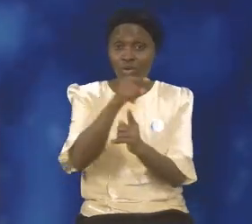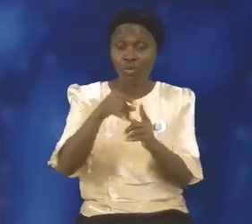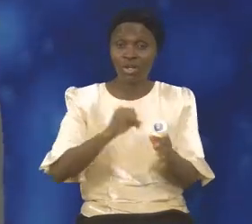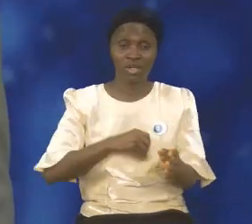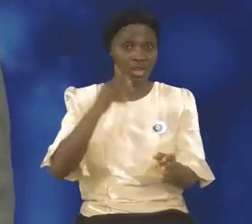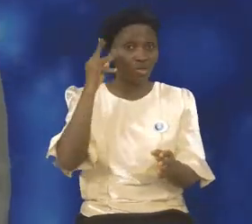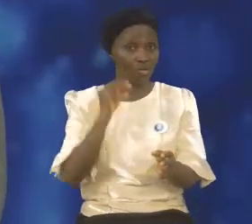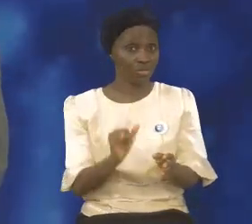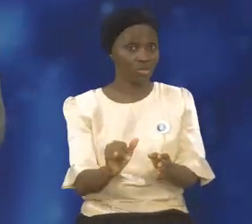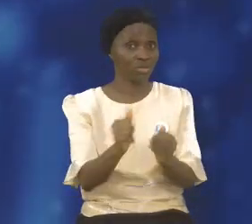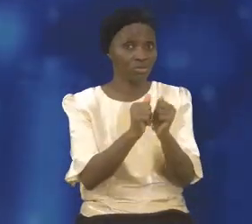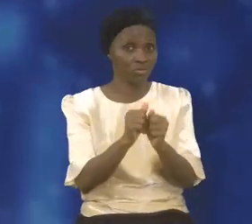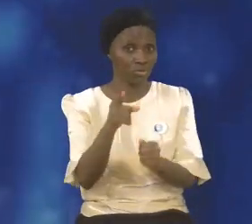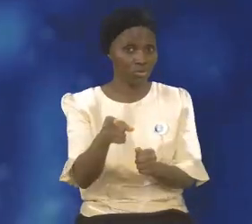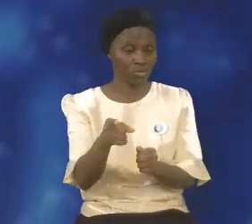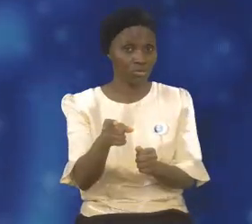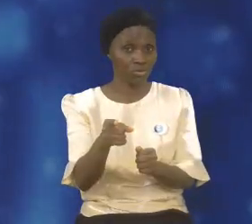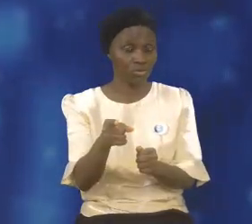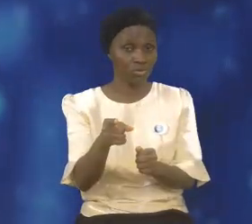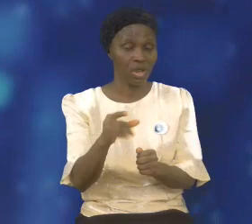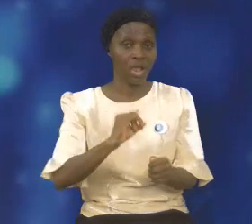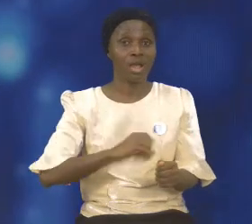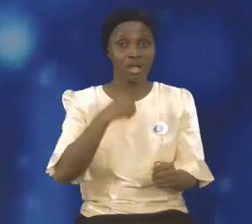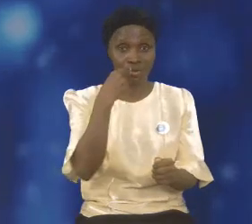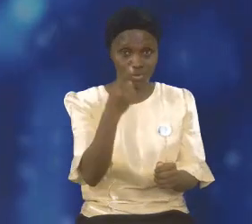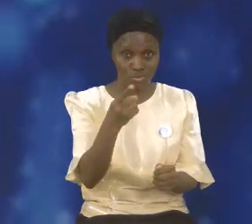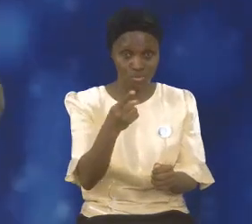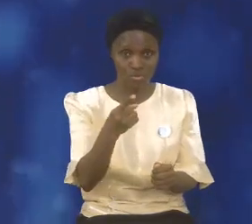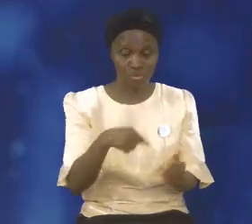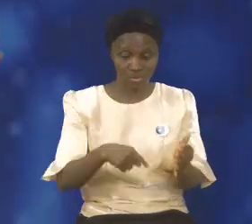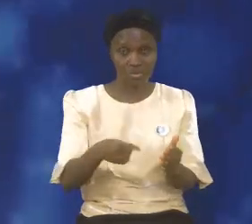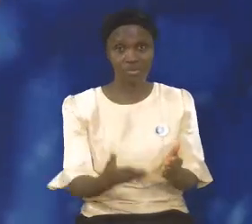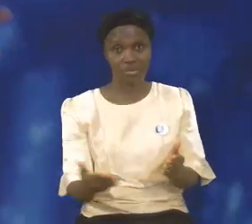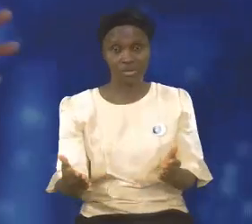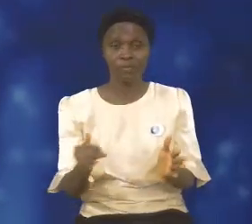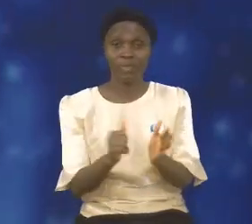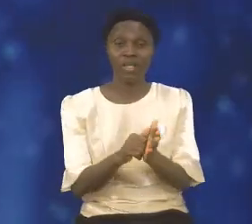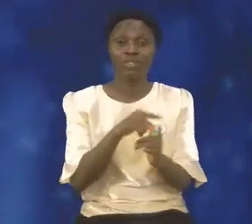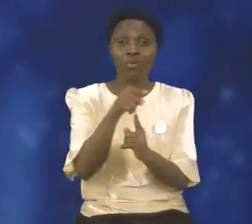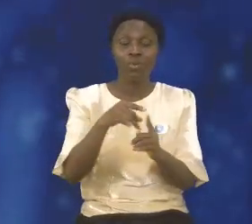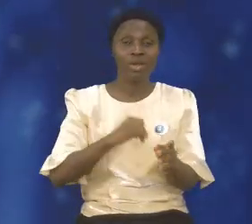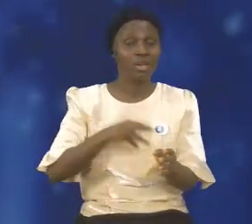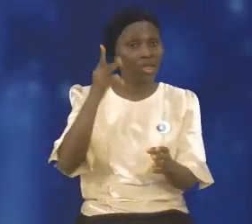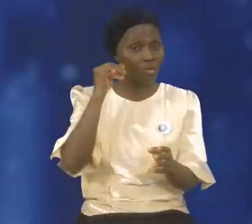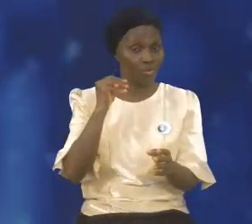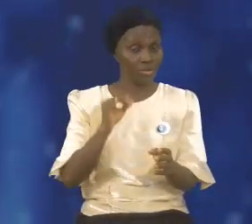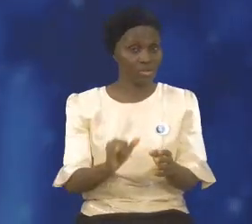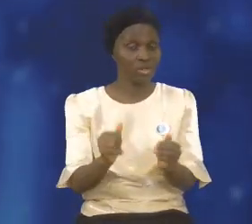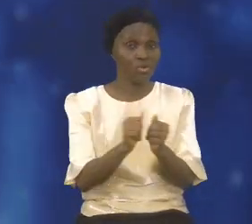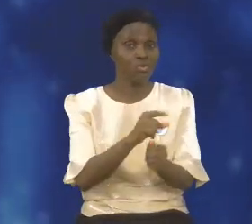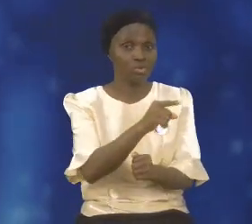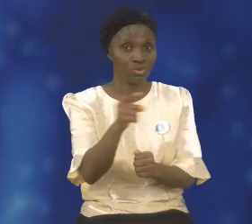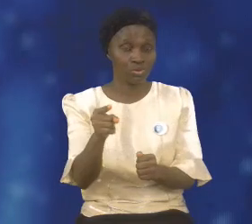yet with you, I told you these things? That when I was yet with you, I told